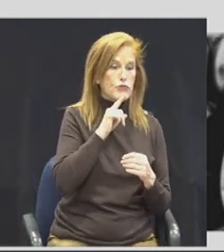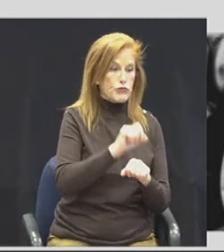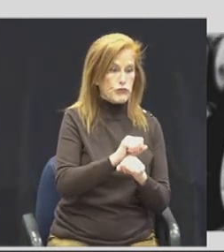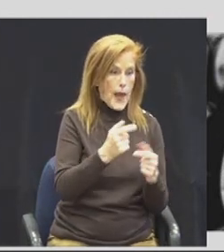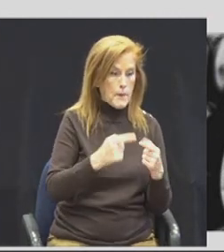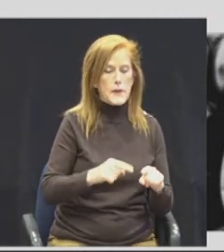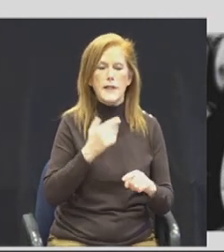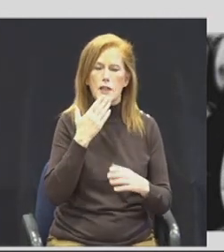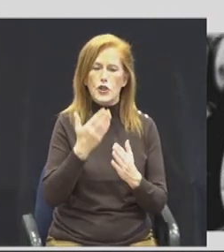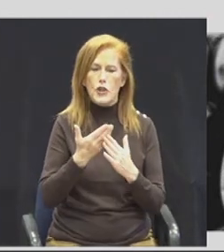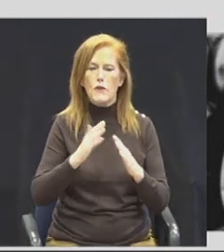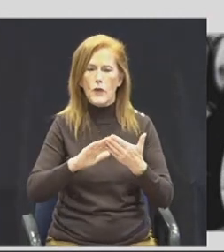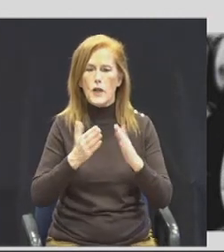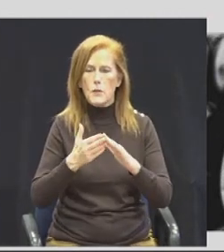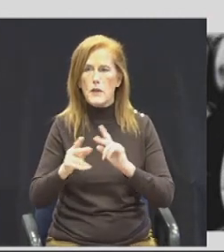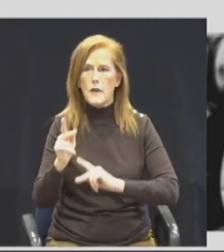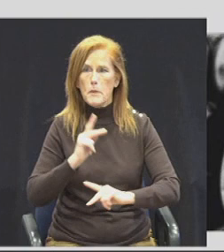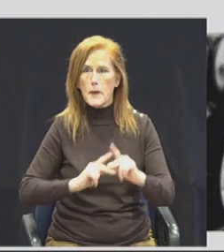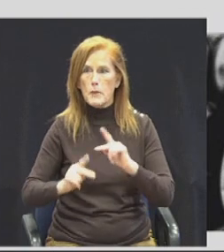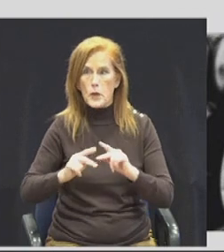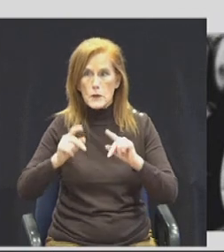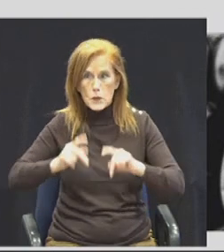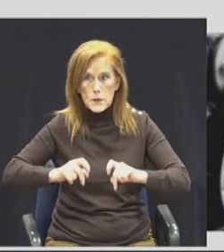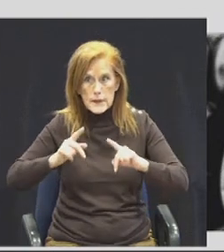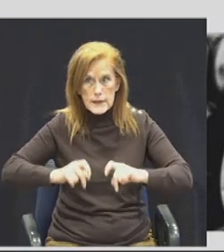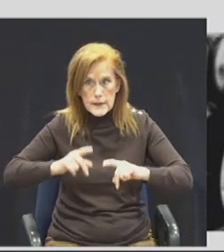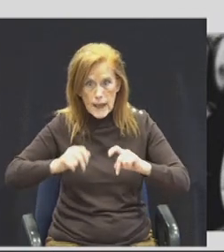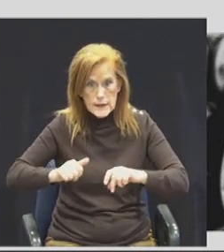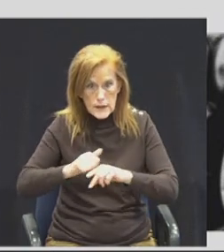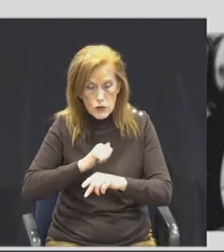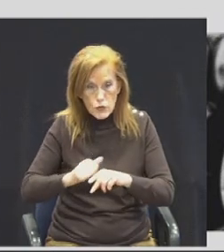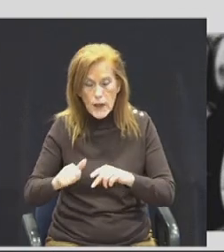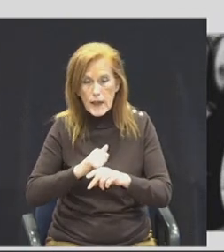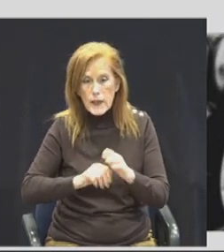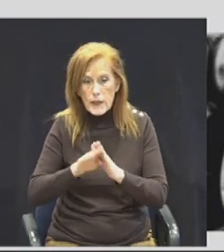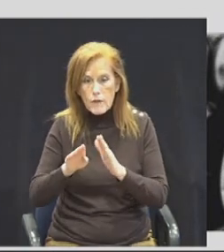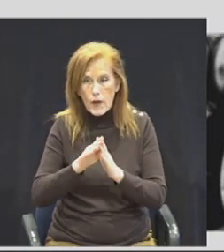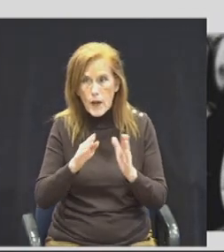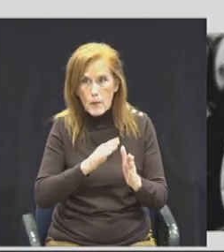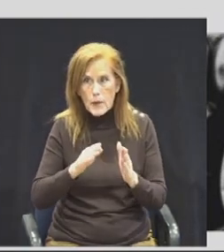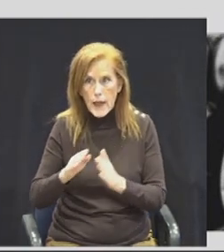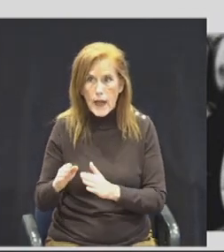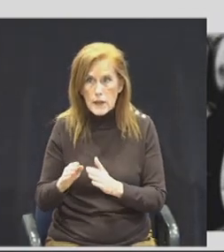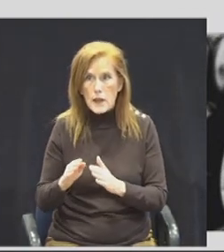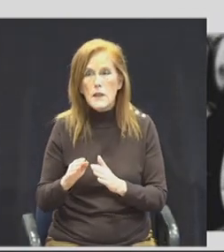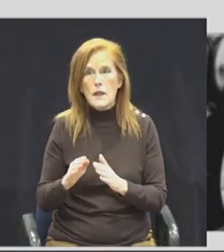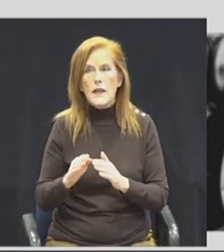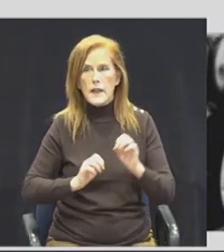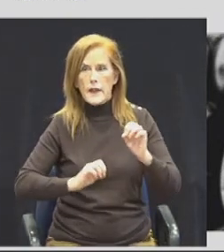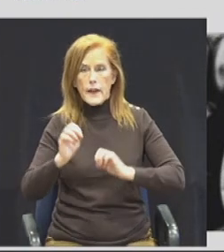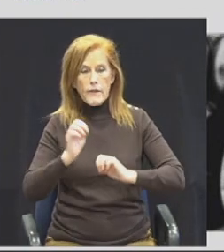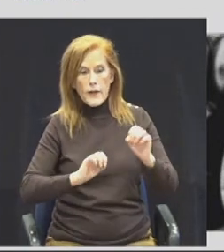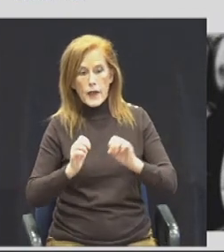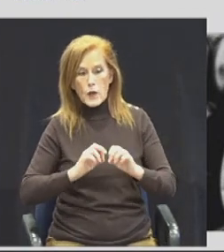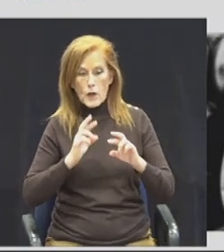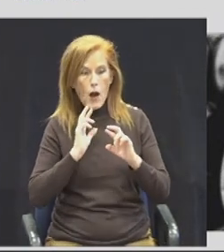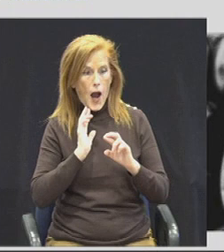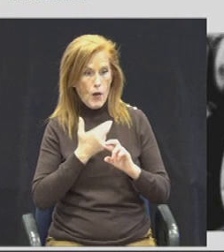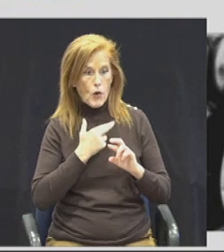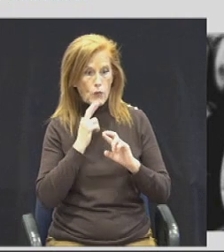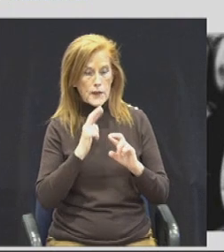training or development plan, evaluate your response plan, assess the readiness of an agency or community to respond in an